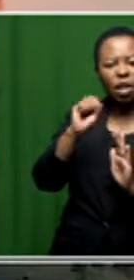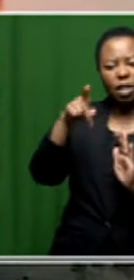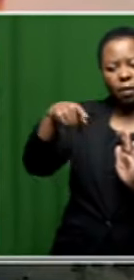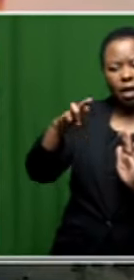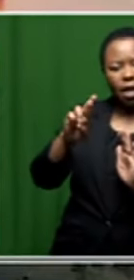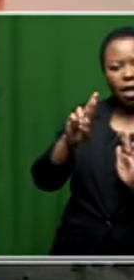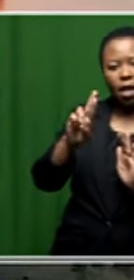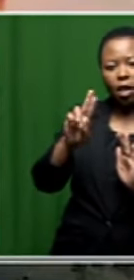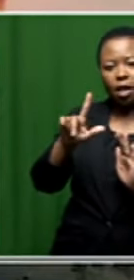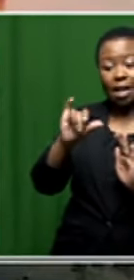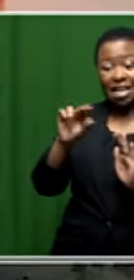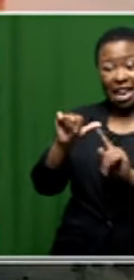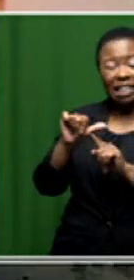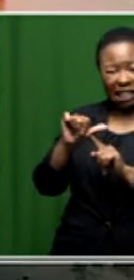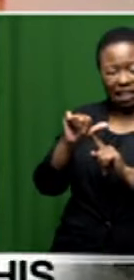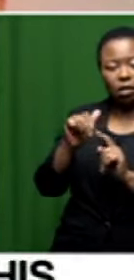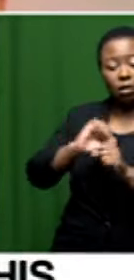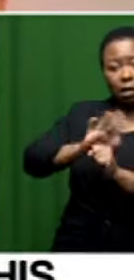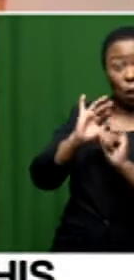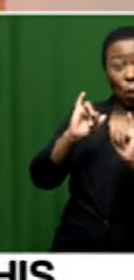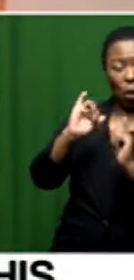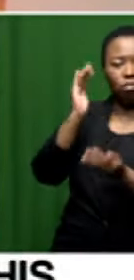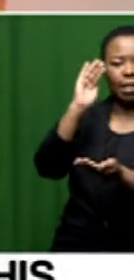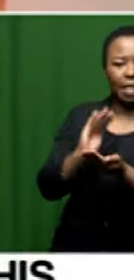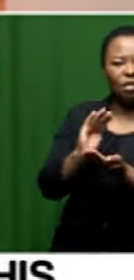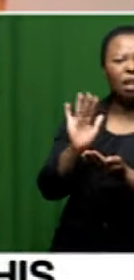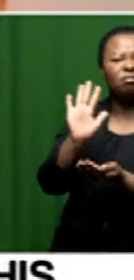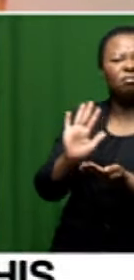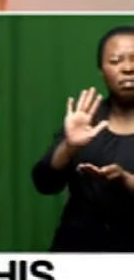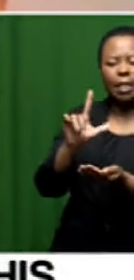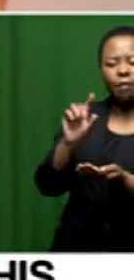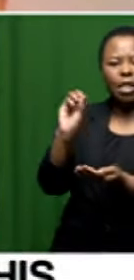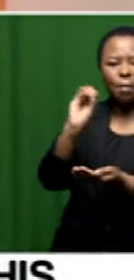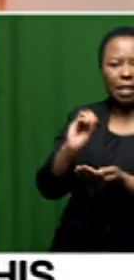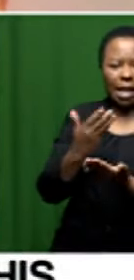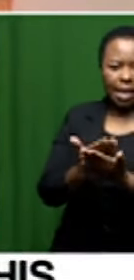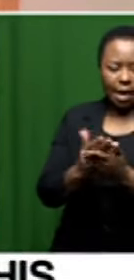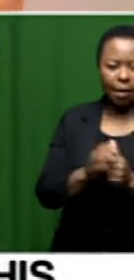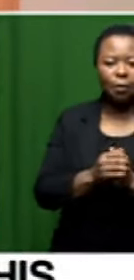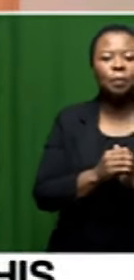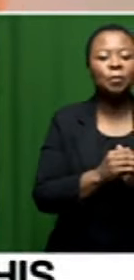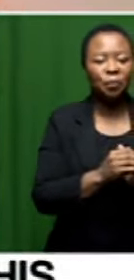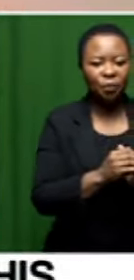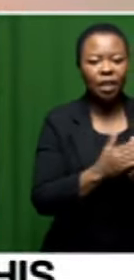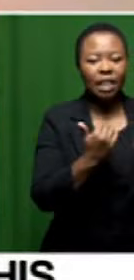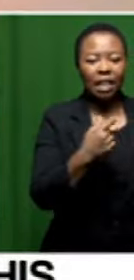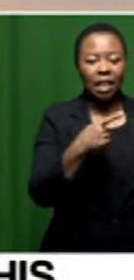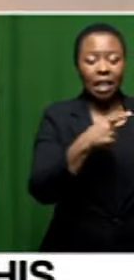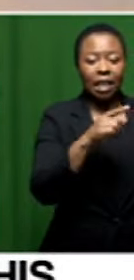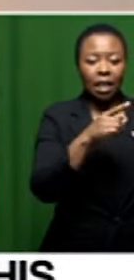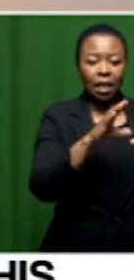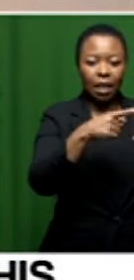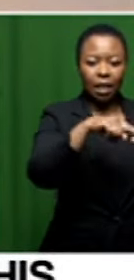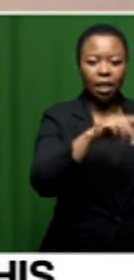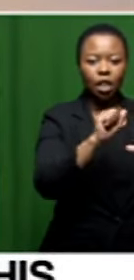may help reduce severe COVID-19 by 70%. Yes, so look, spirulina has been studied for